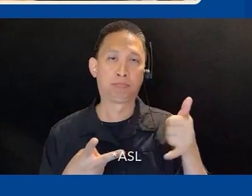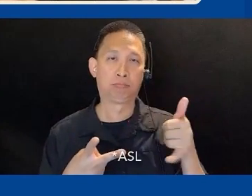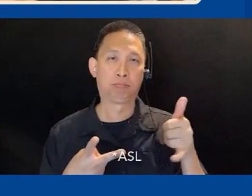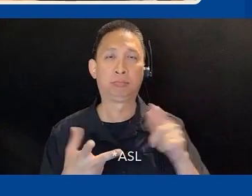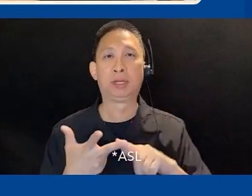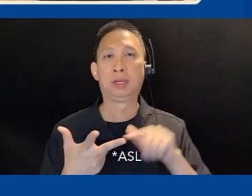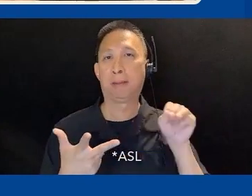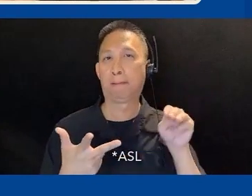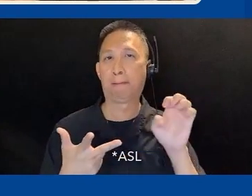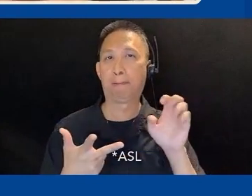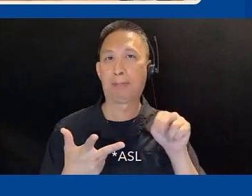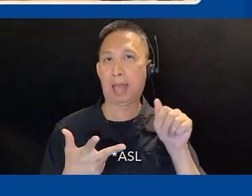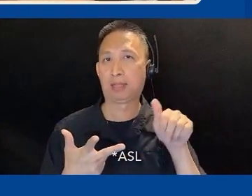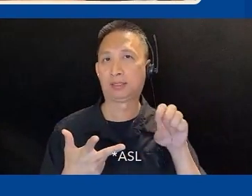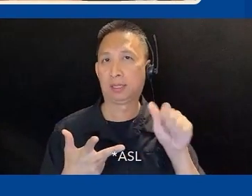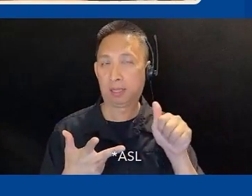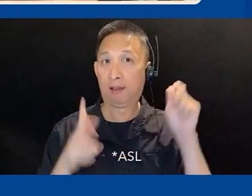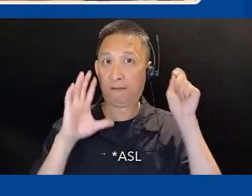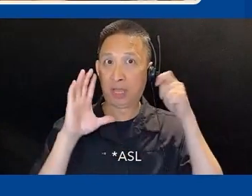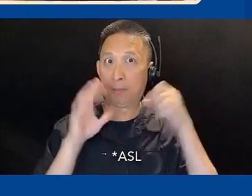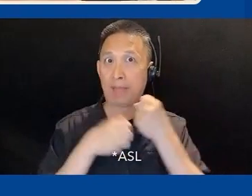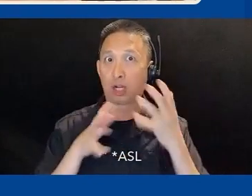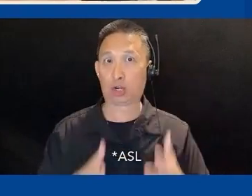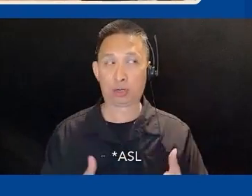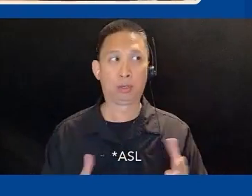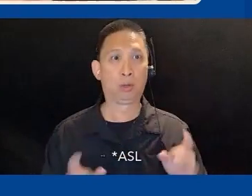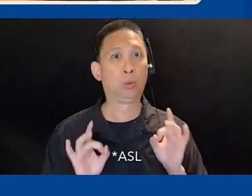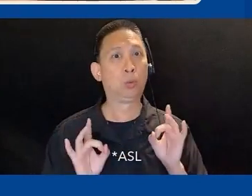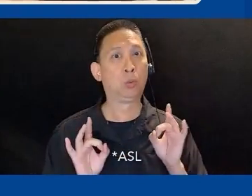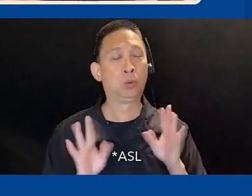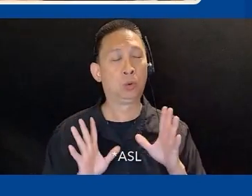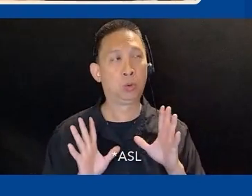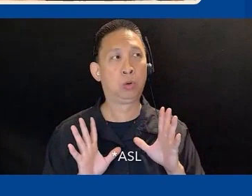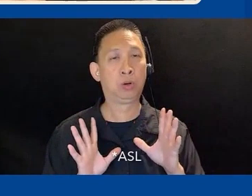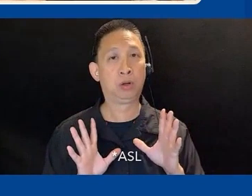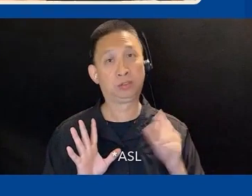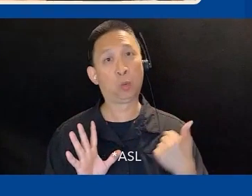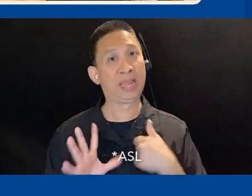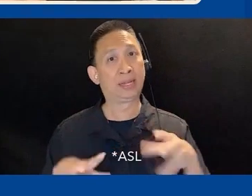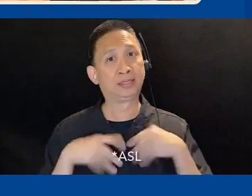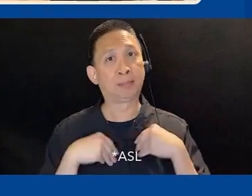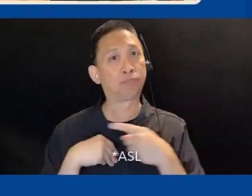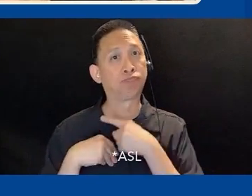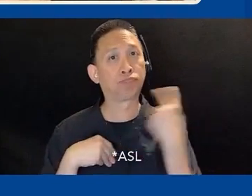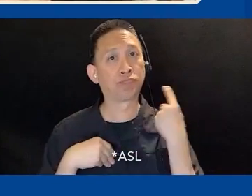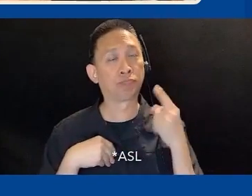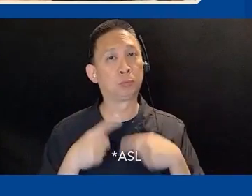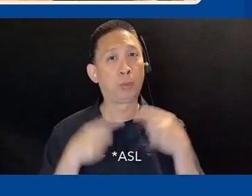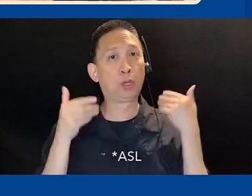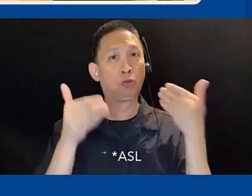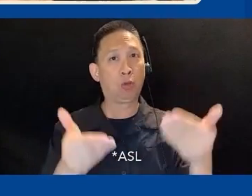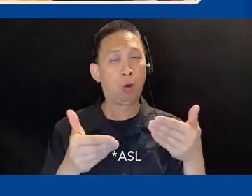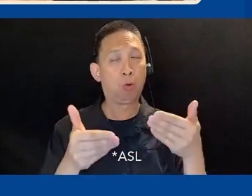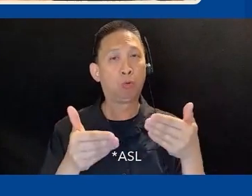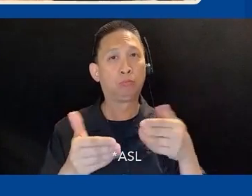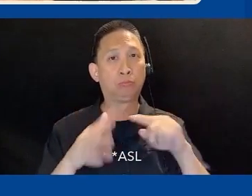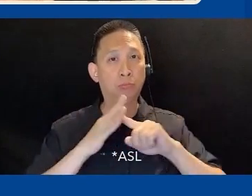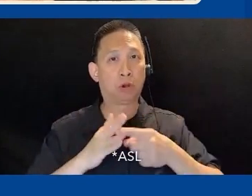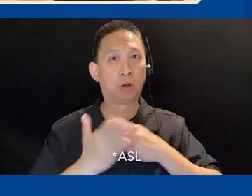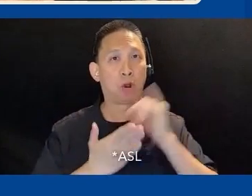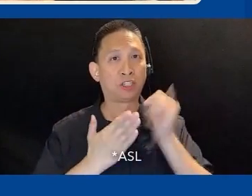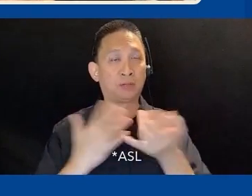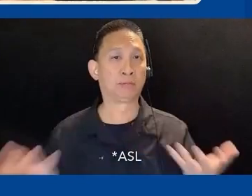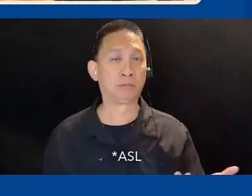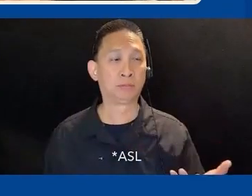dangerous. And that is a calculation we take, you know, when we're setting out on certain projects. Like, I have definitely decided not to